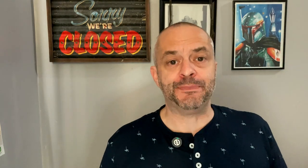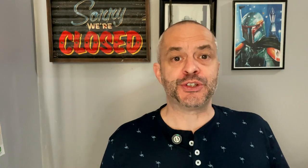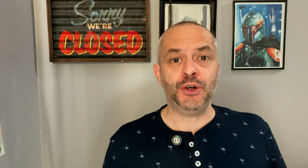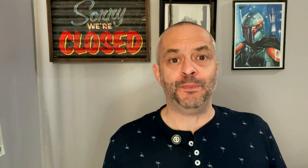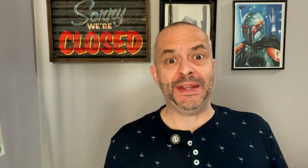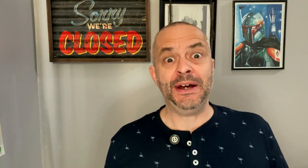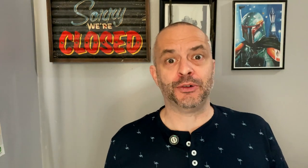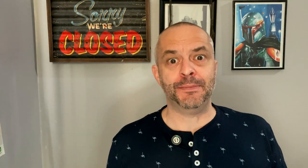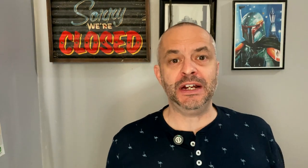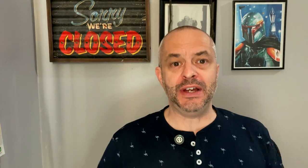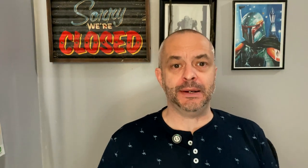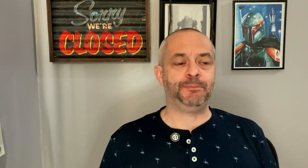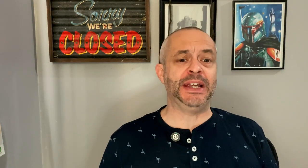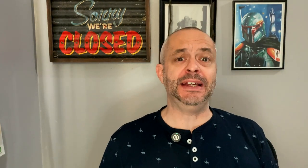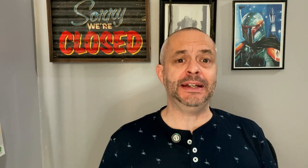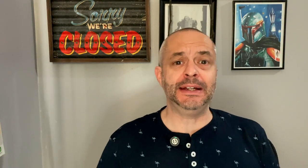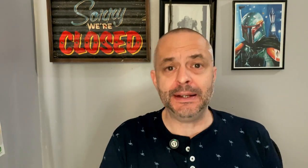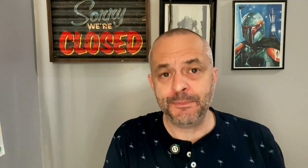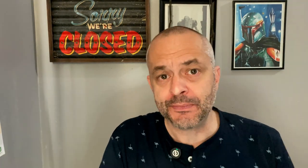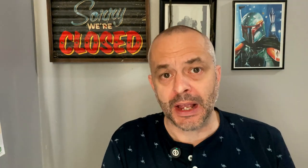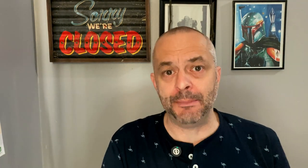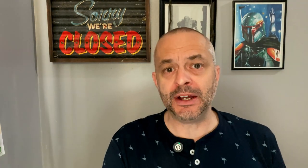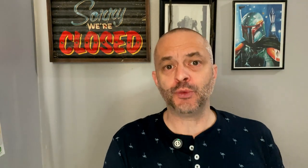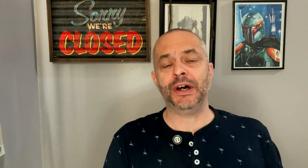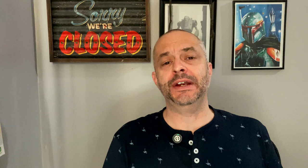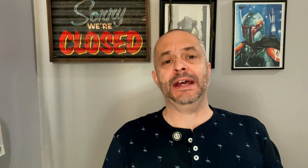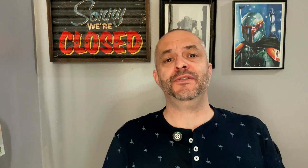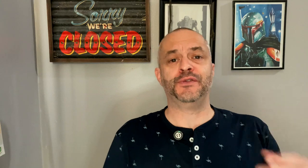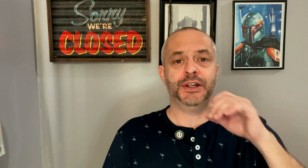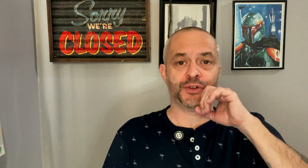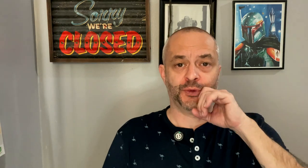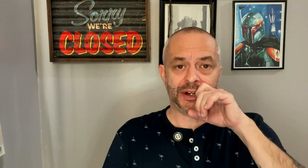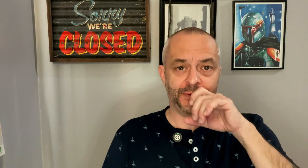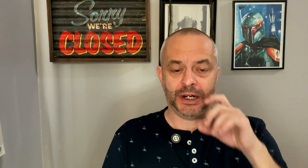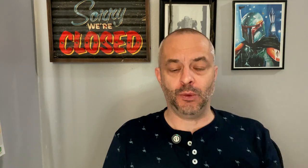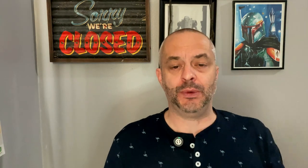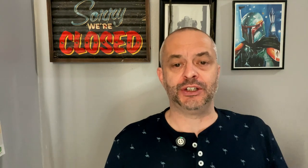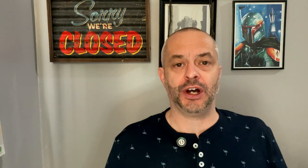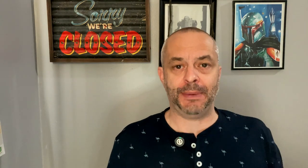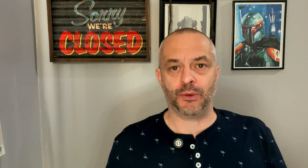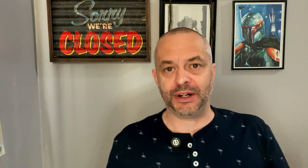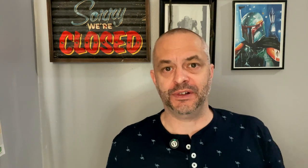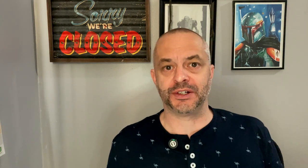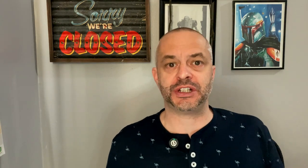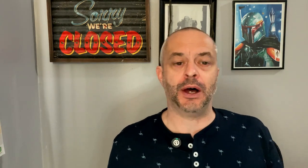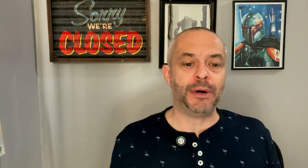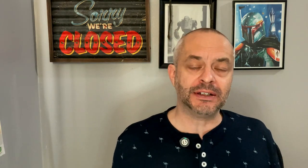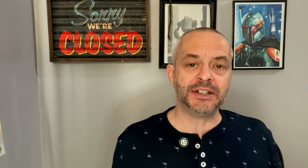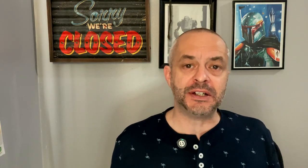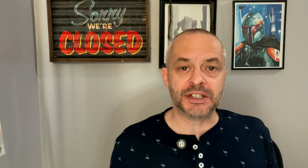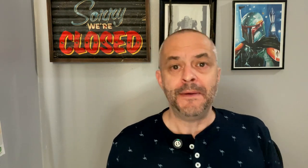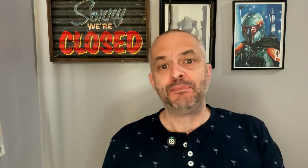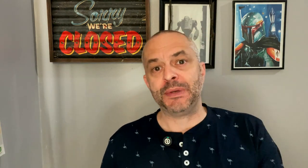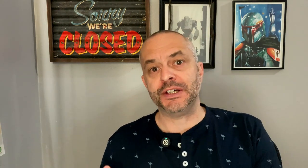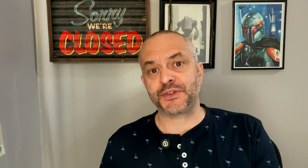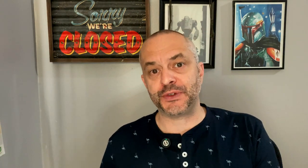Okay, so now the main event. Ding, ding, ding. I'm not gonna run any footage of Ric Flair while we talk about Ric Flair style